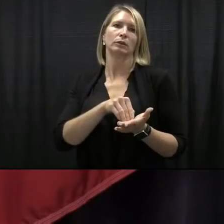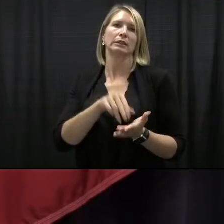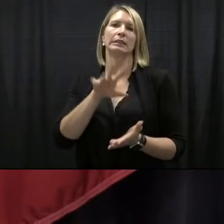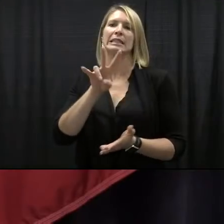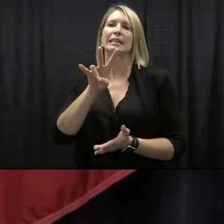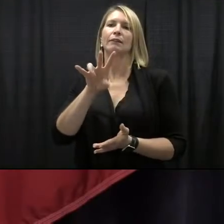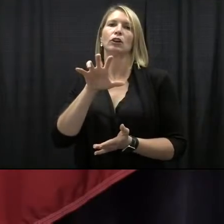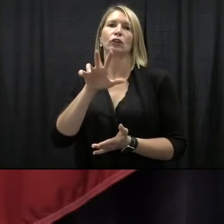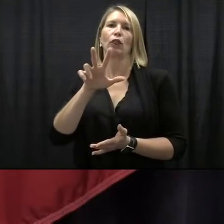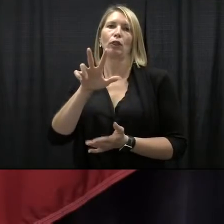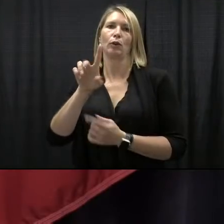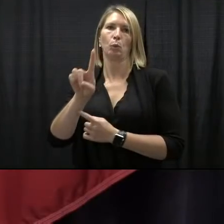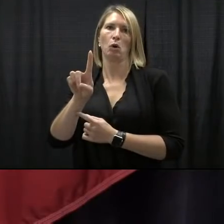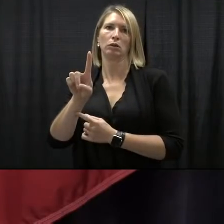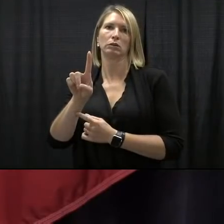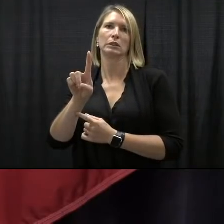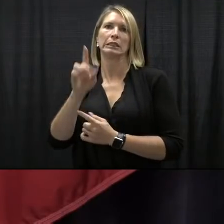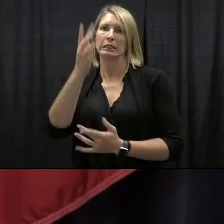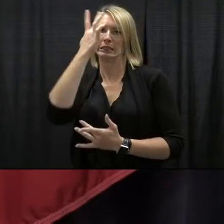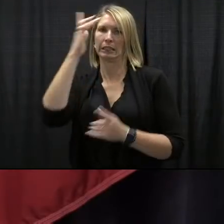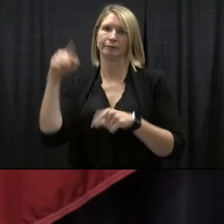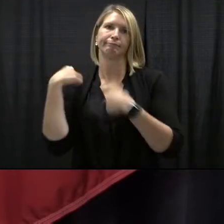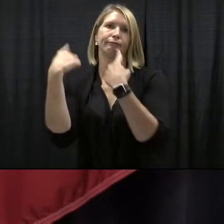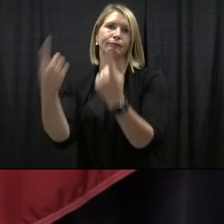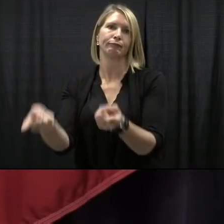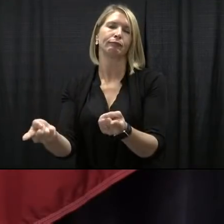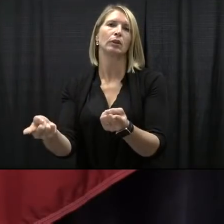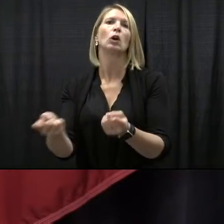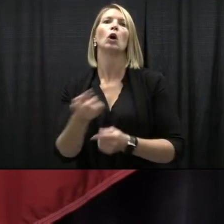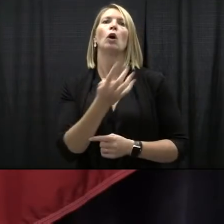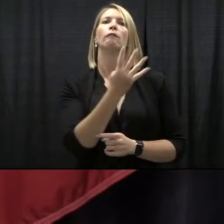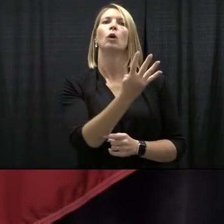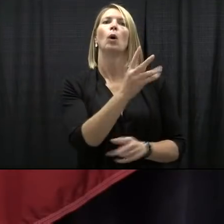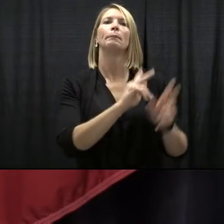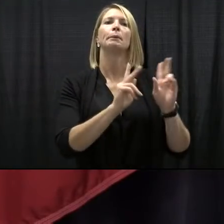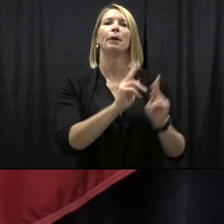1,731. 4 people are in hospital due to COVID-19.